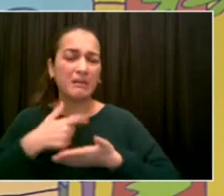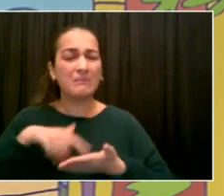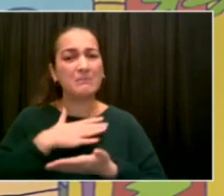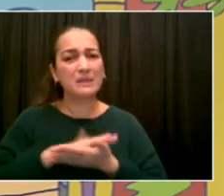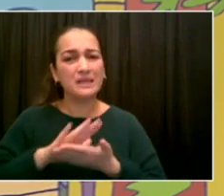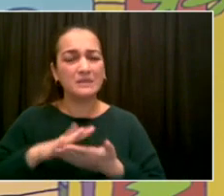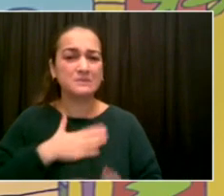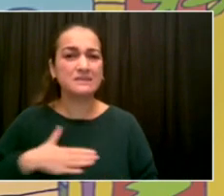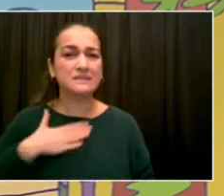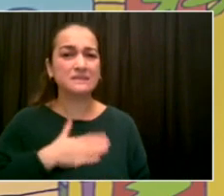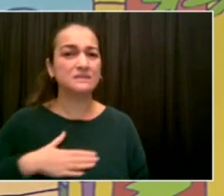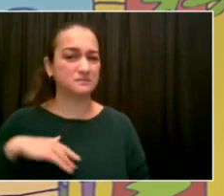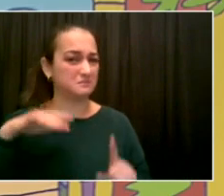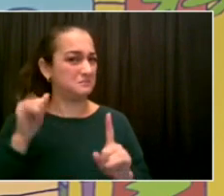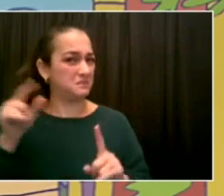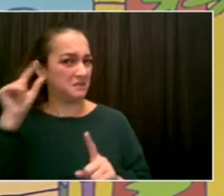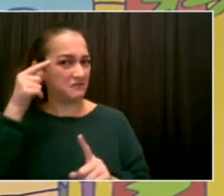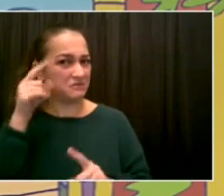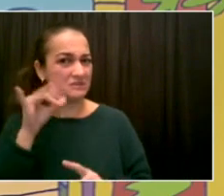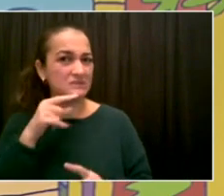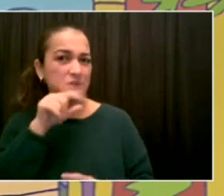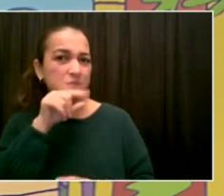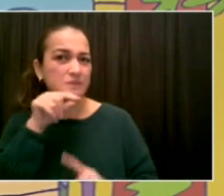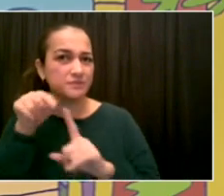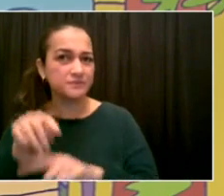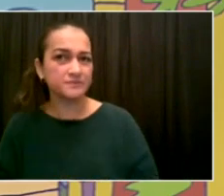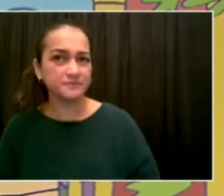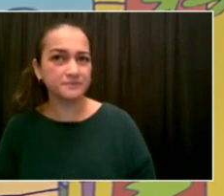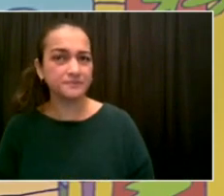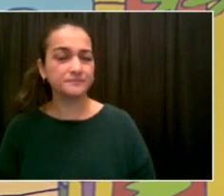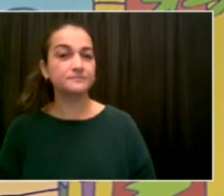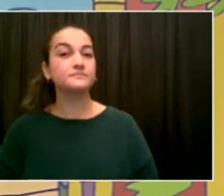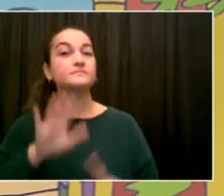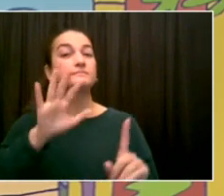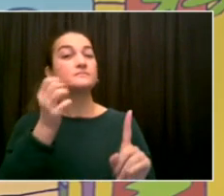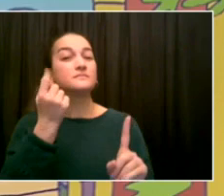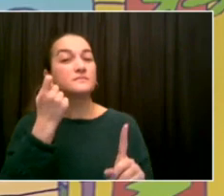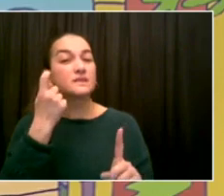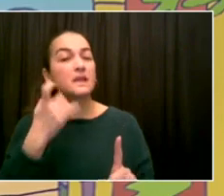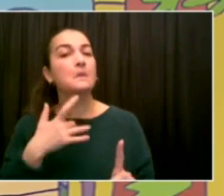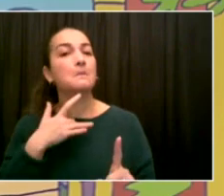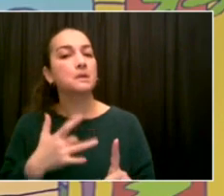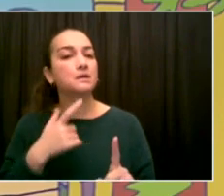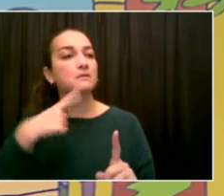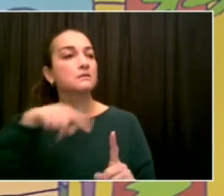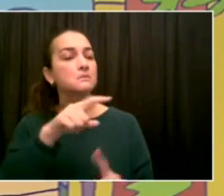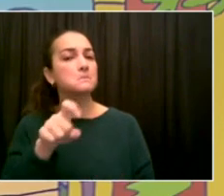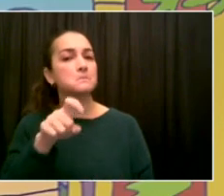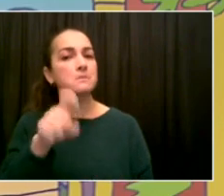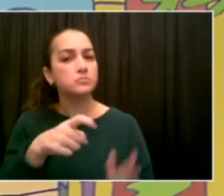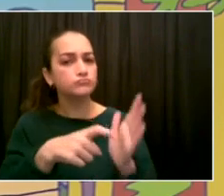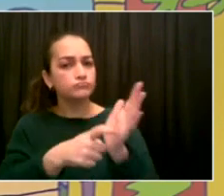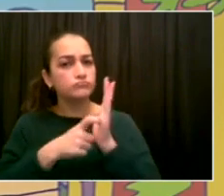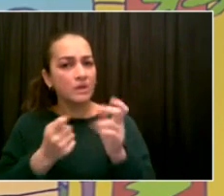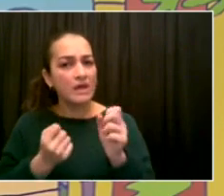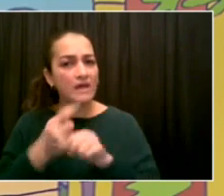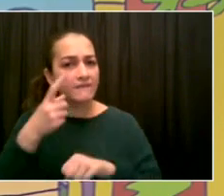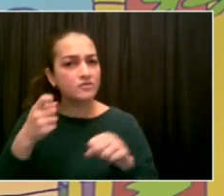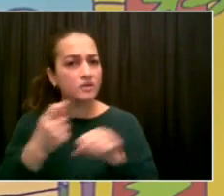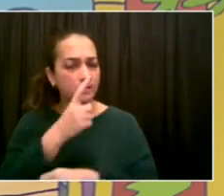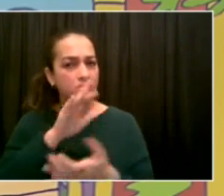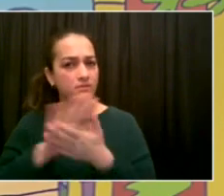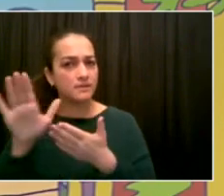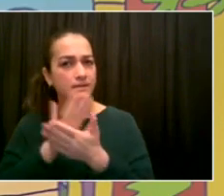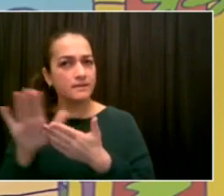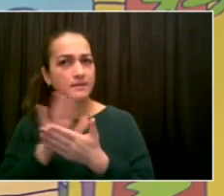years. And then that stopped because they said it wasn't necessarily effective. But now I think trash is up in general and around the